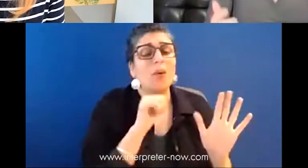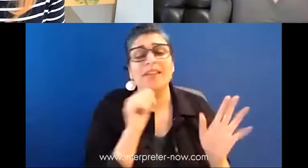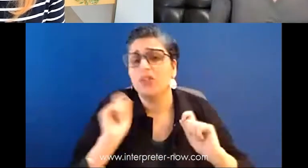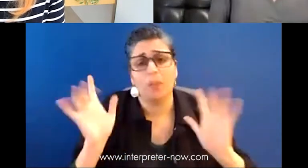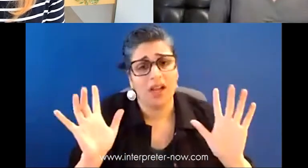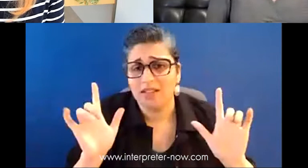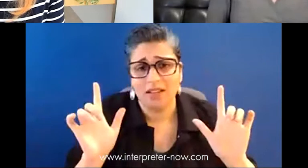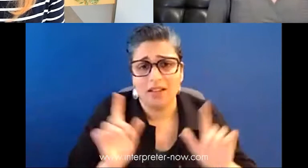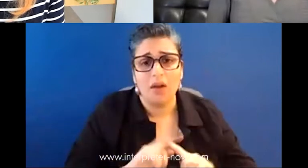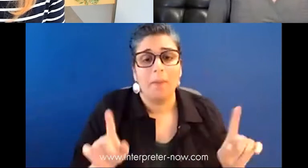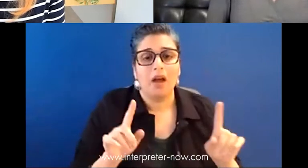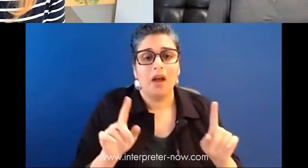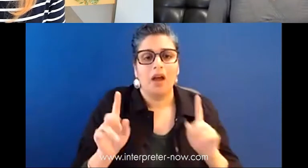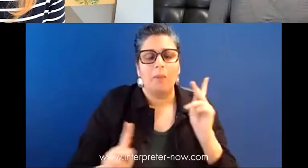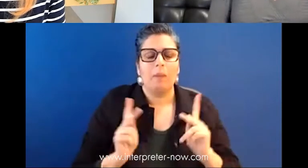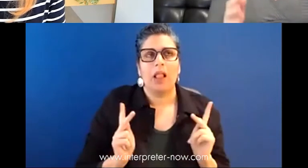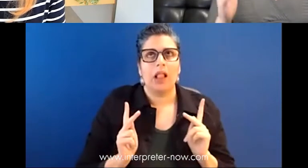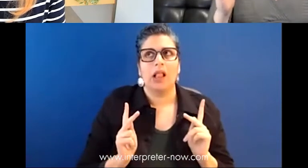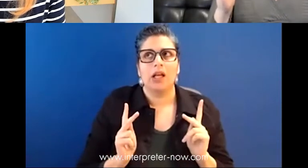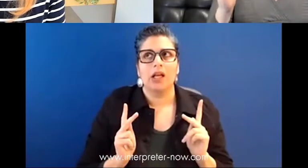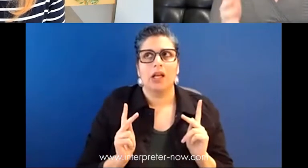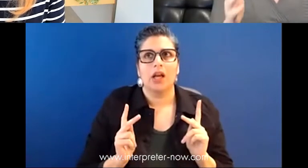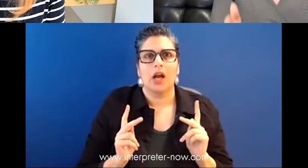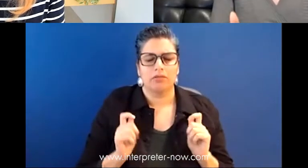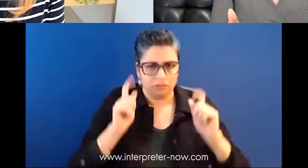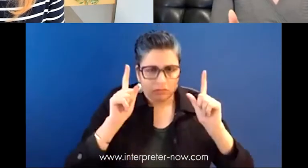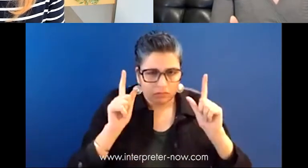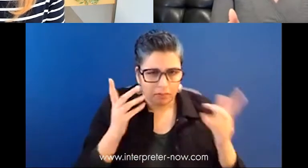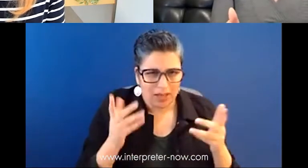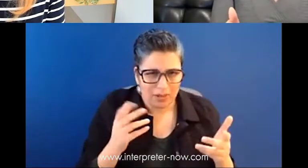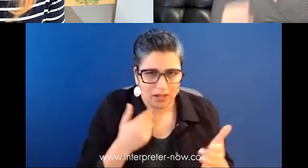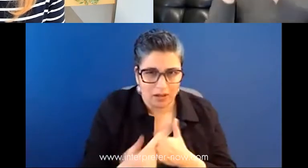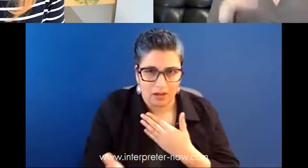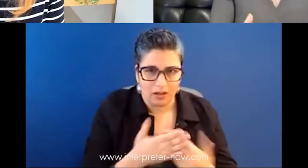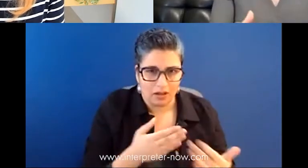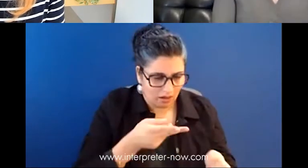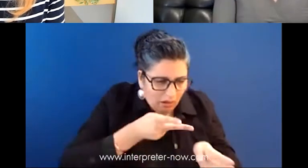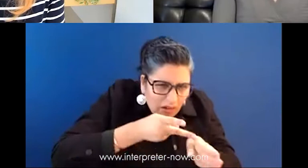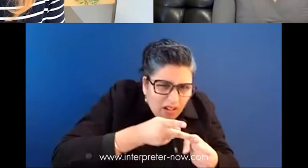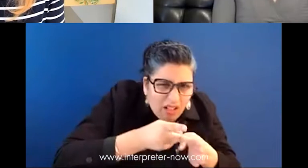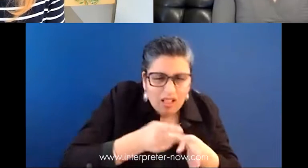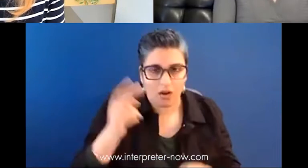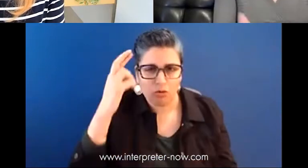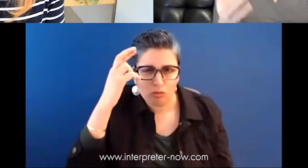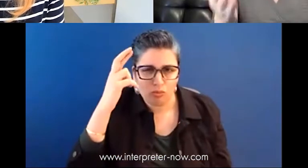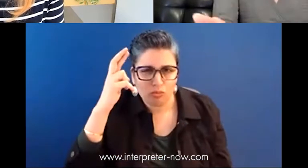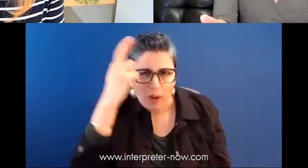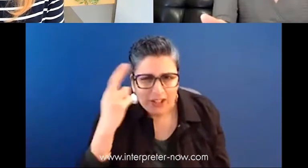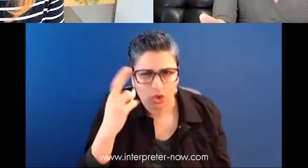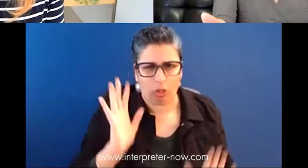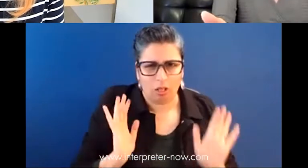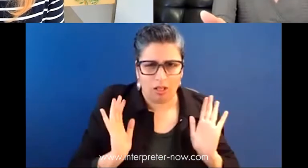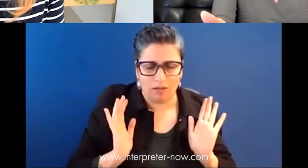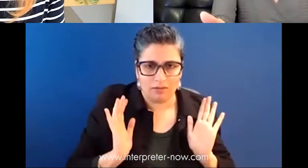think sometimes people are surprised that maybe it doesn't matter how professional, how rational you see yourself up. You're still